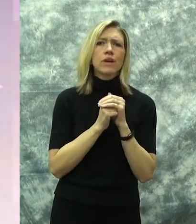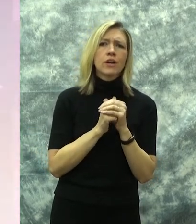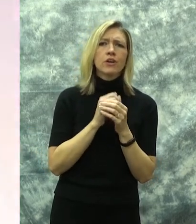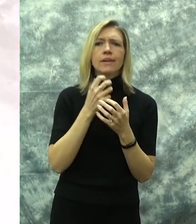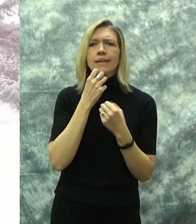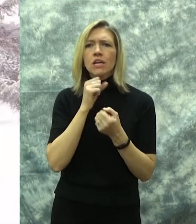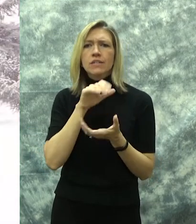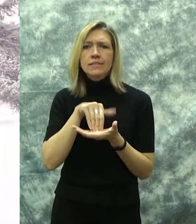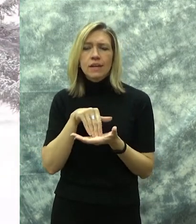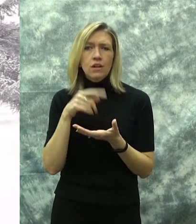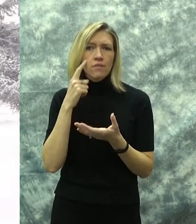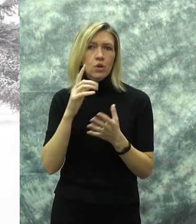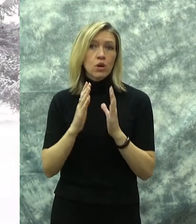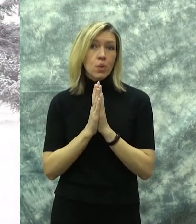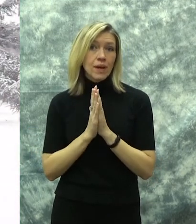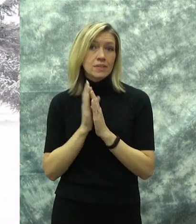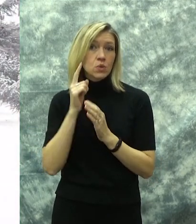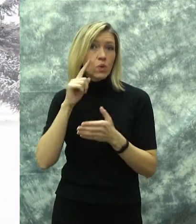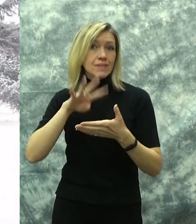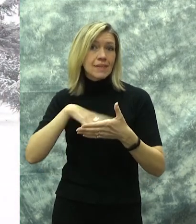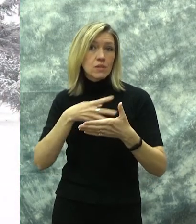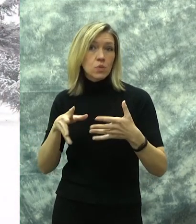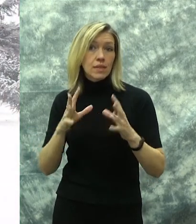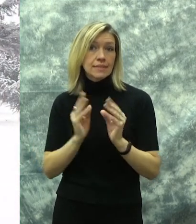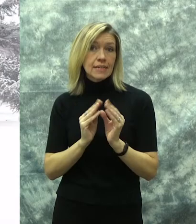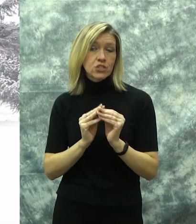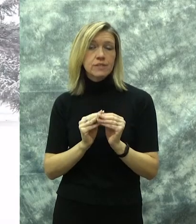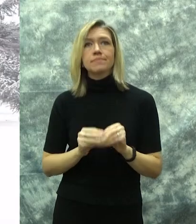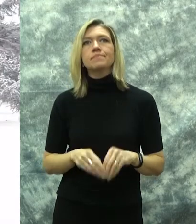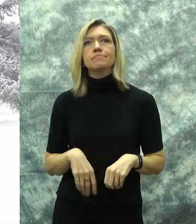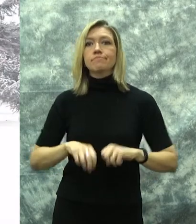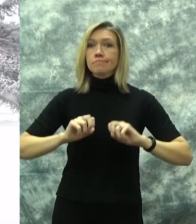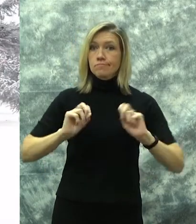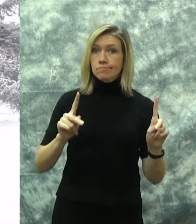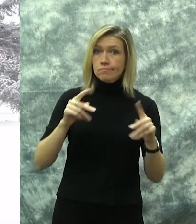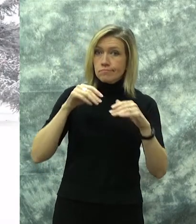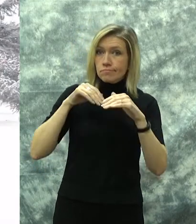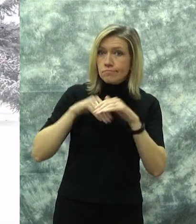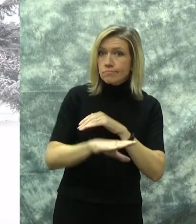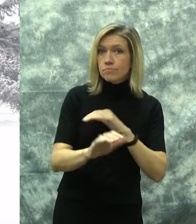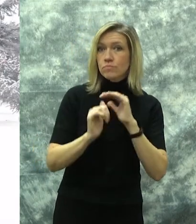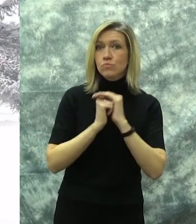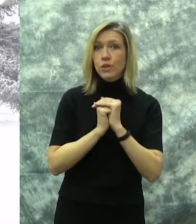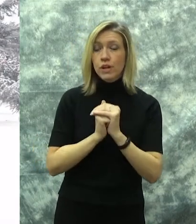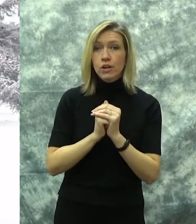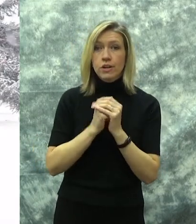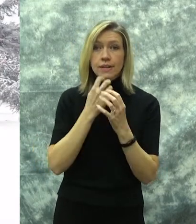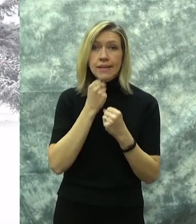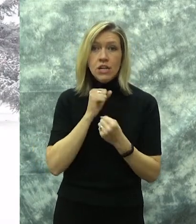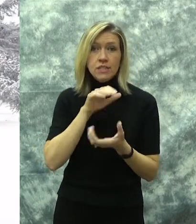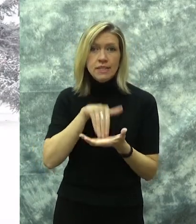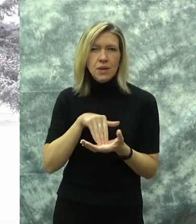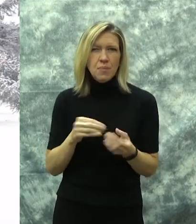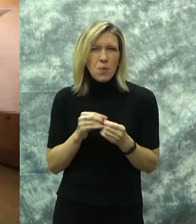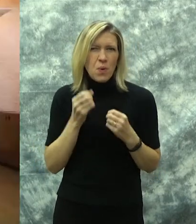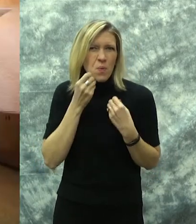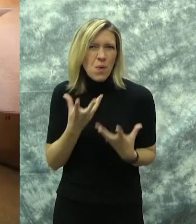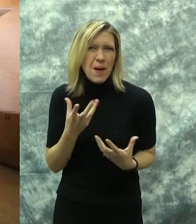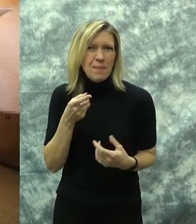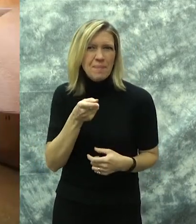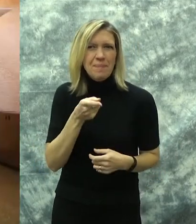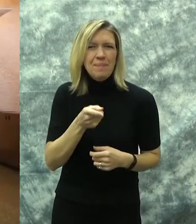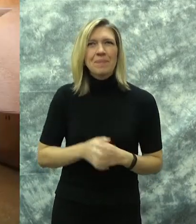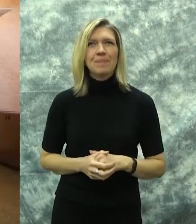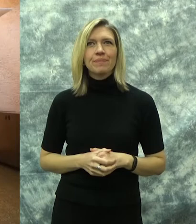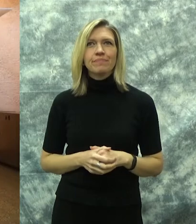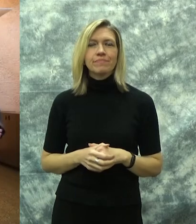session. Okay, let's go into the Prayer and Care Center and check it out. It's a little bit warmer in there. All right,